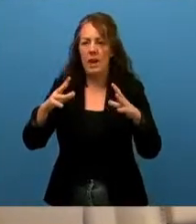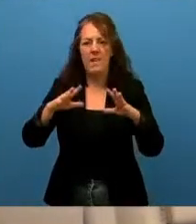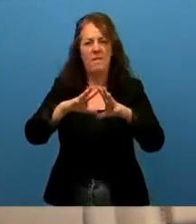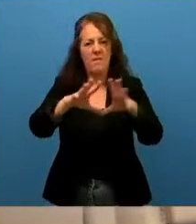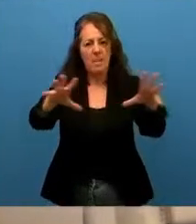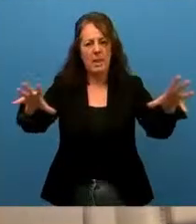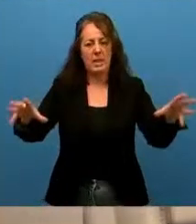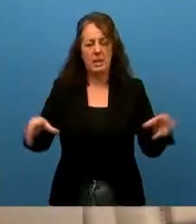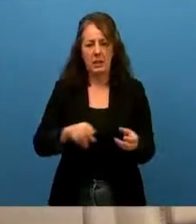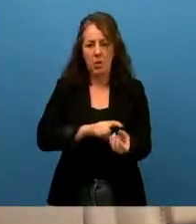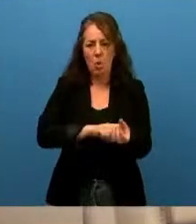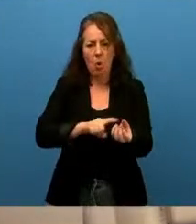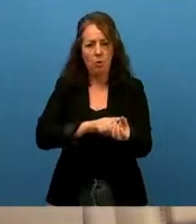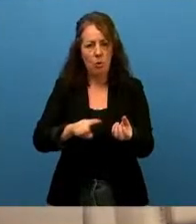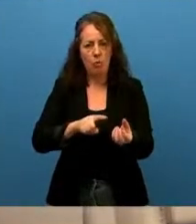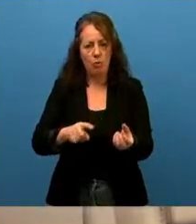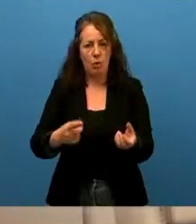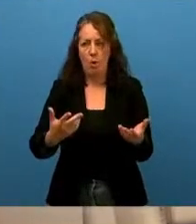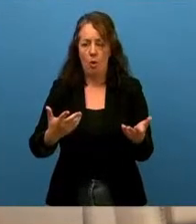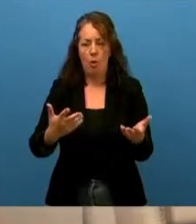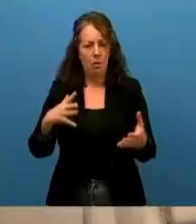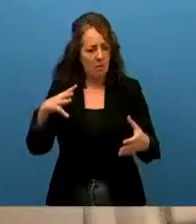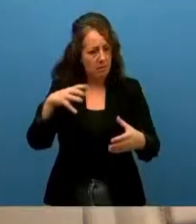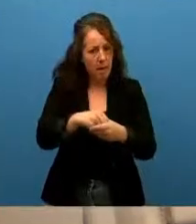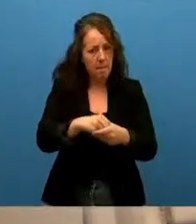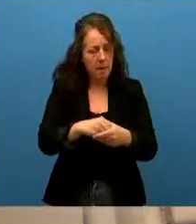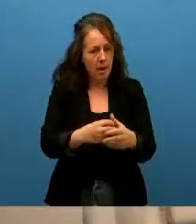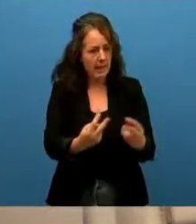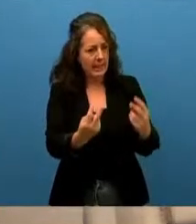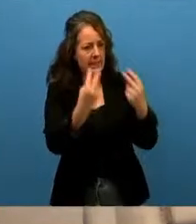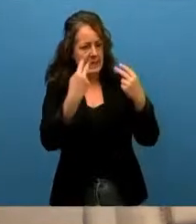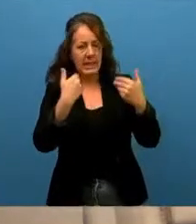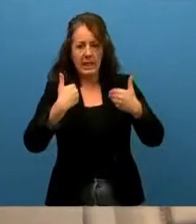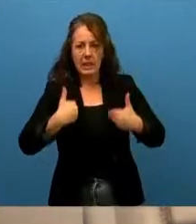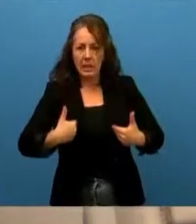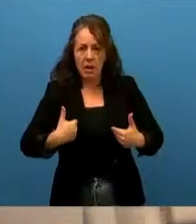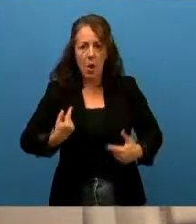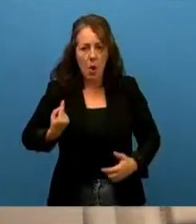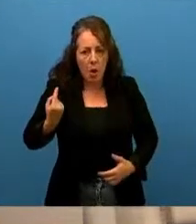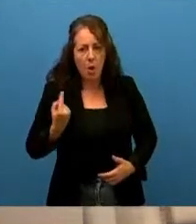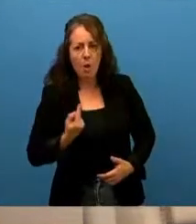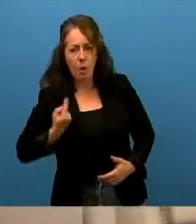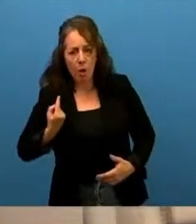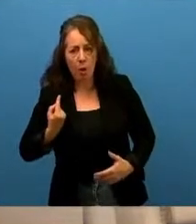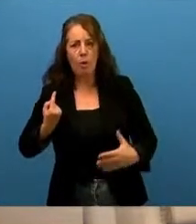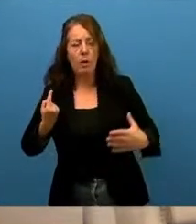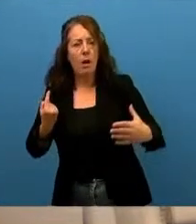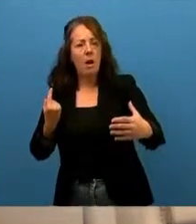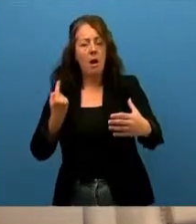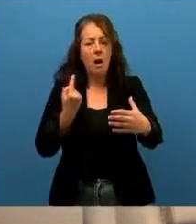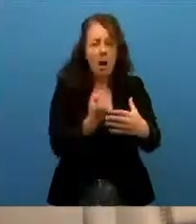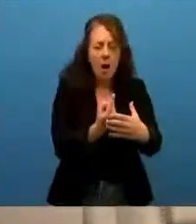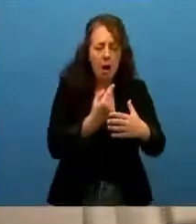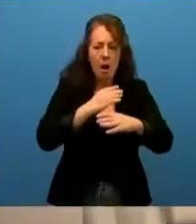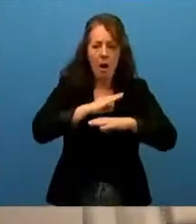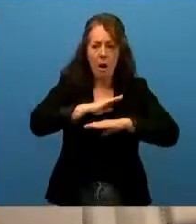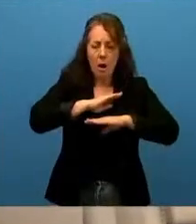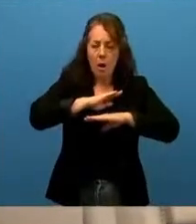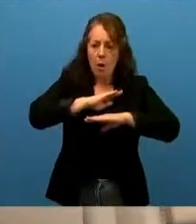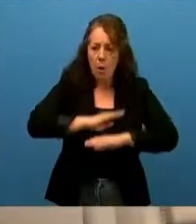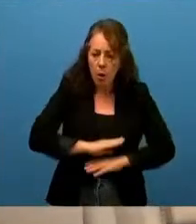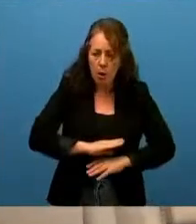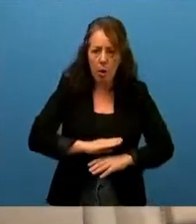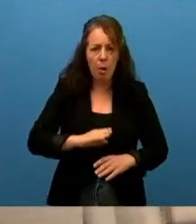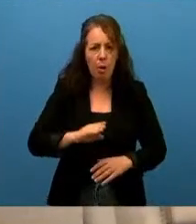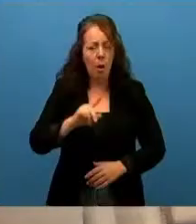different experiences, have found them within an indigenous family, a family that recognized them as orphans and